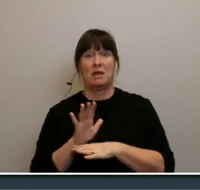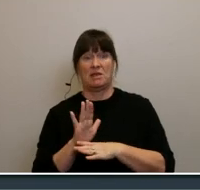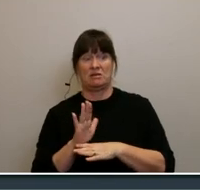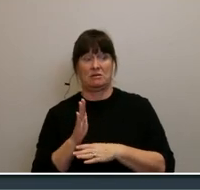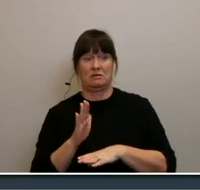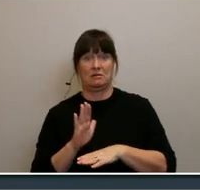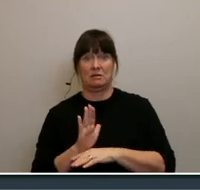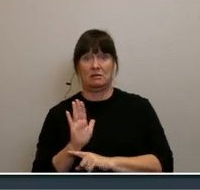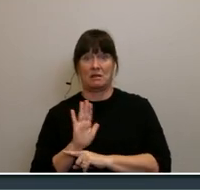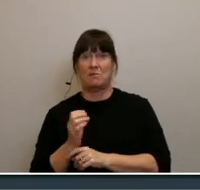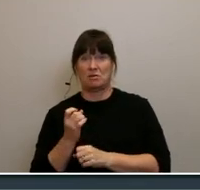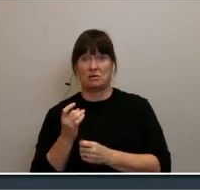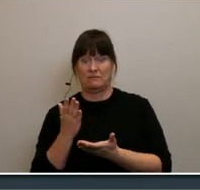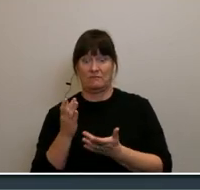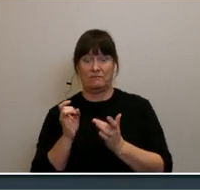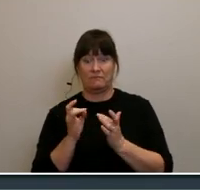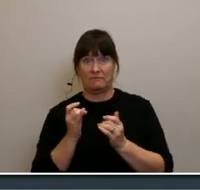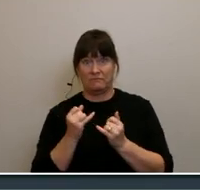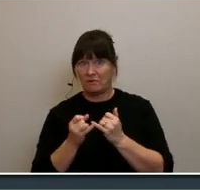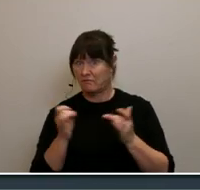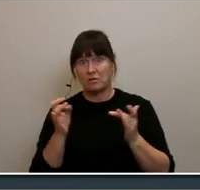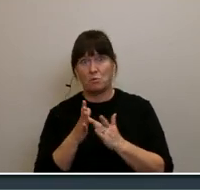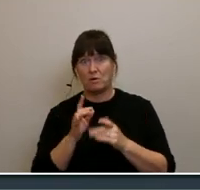in general. It's important for us.